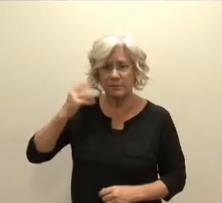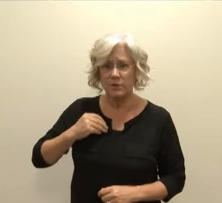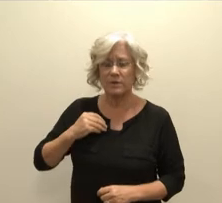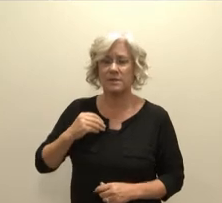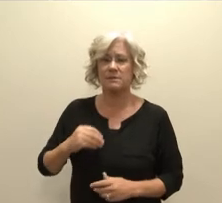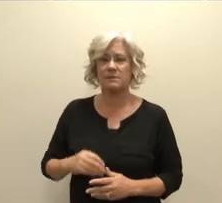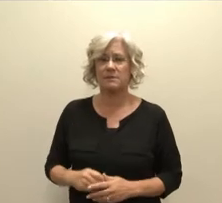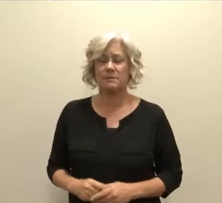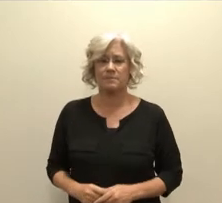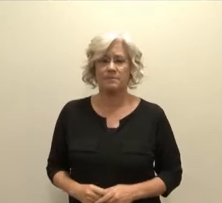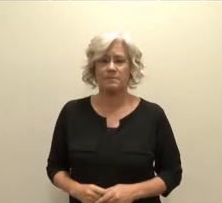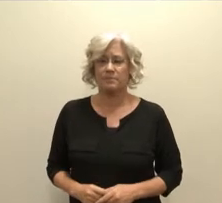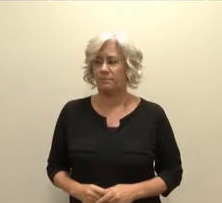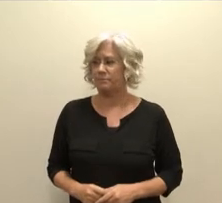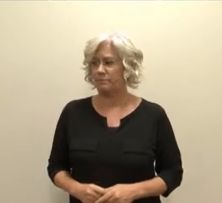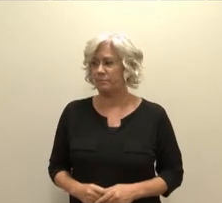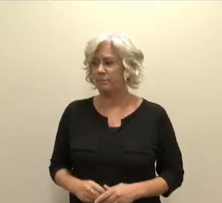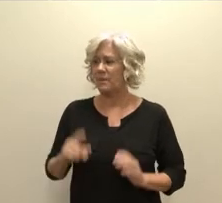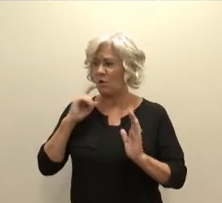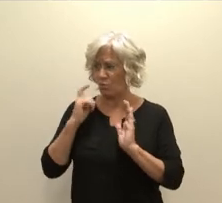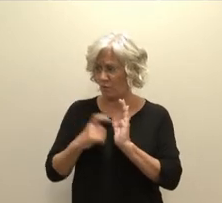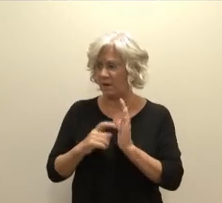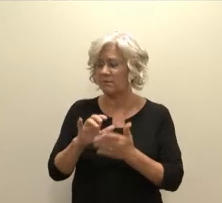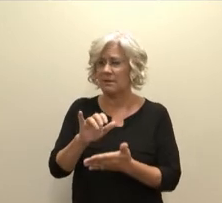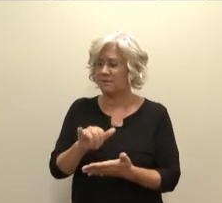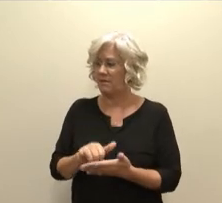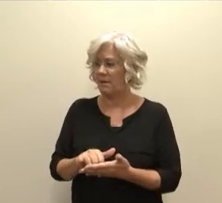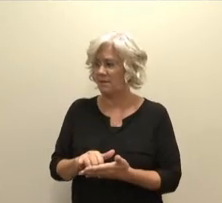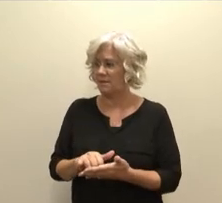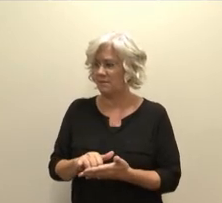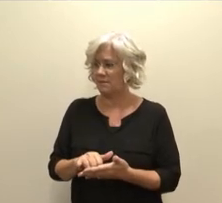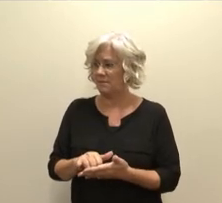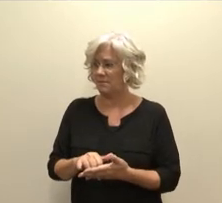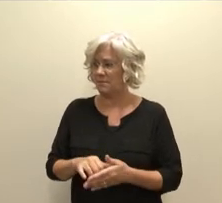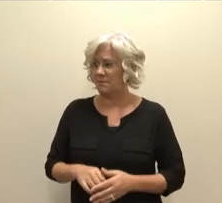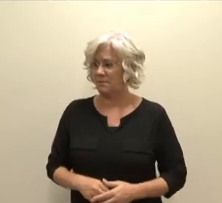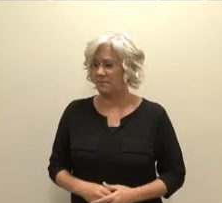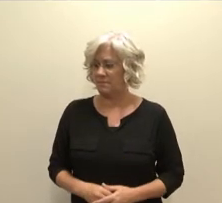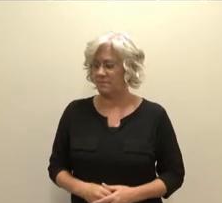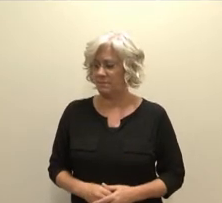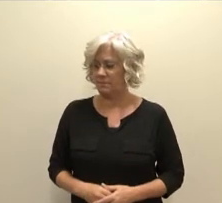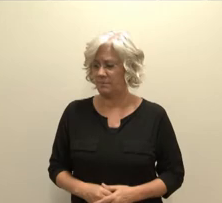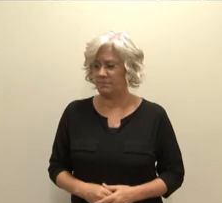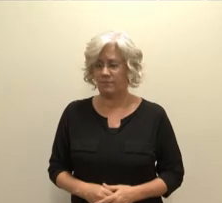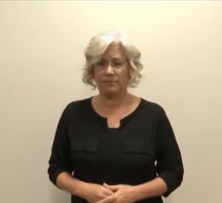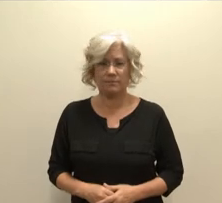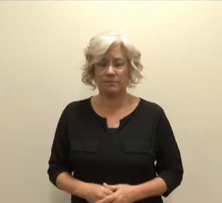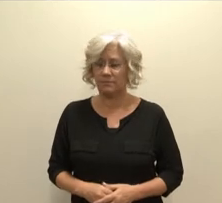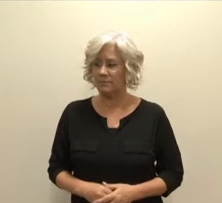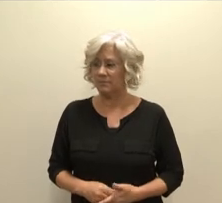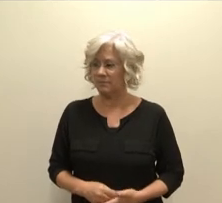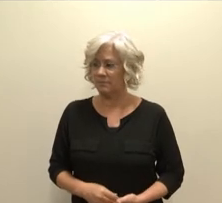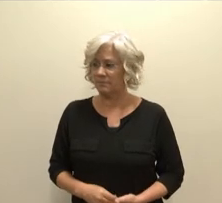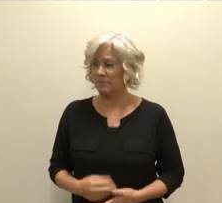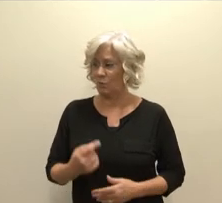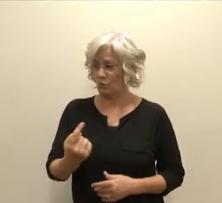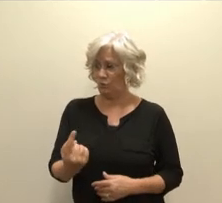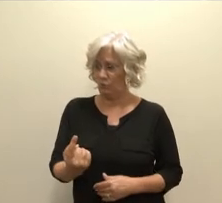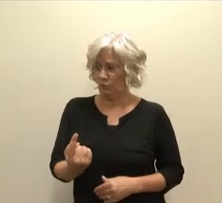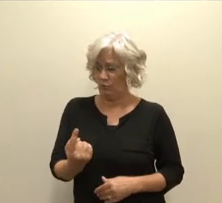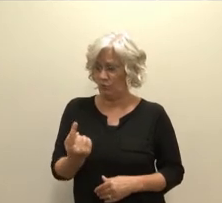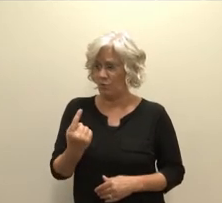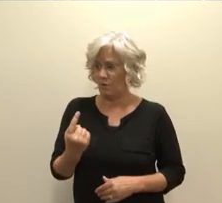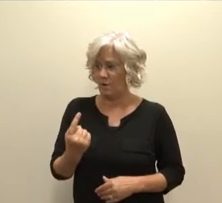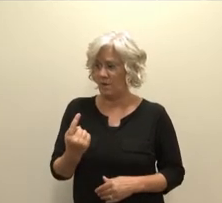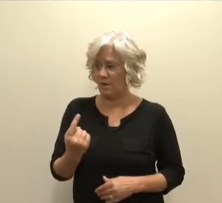them. You know, I think the one thing that I get hung up on is when I look